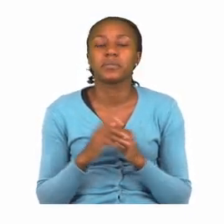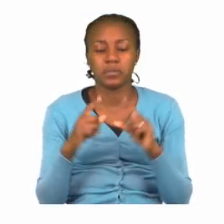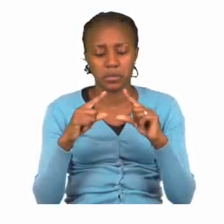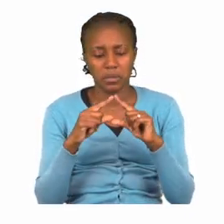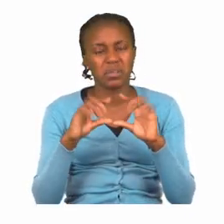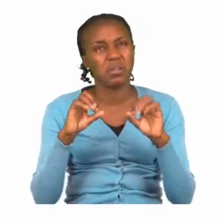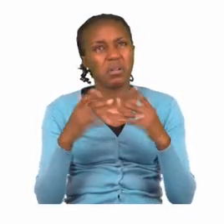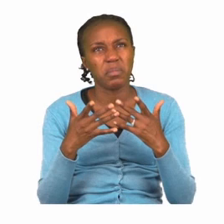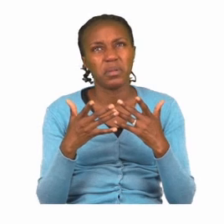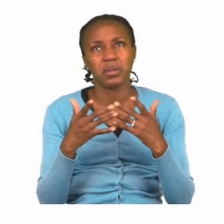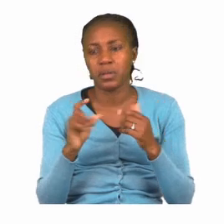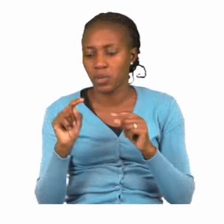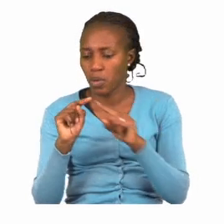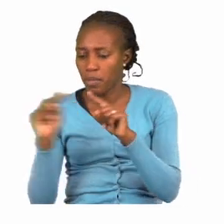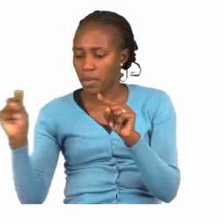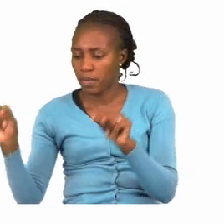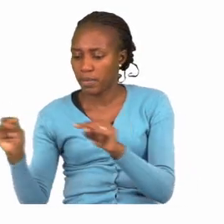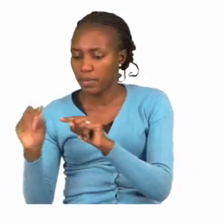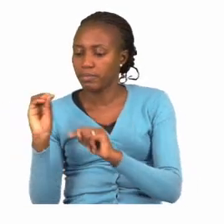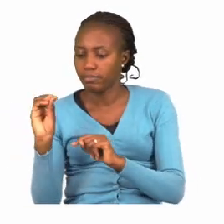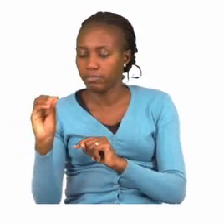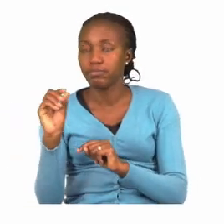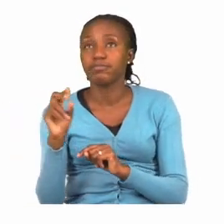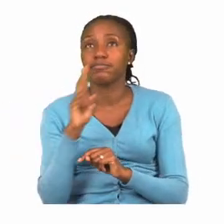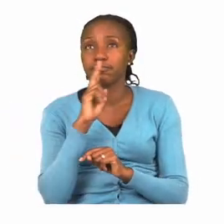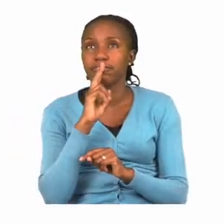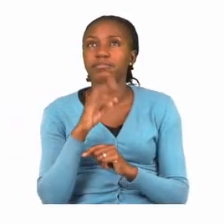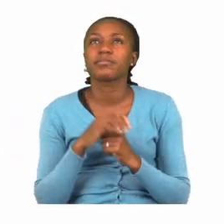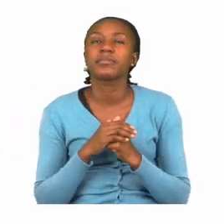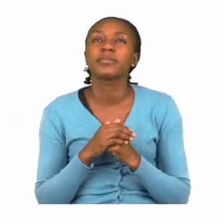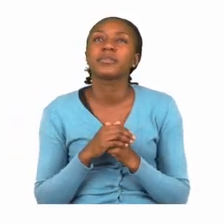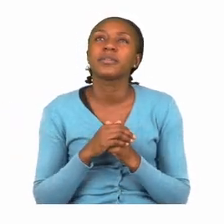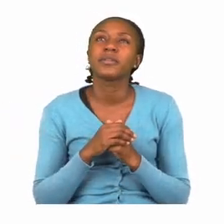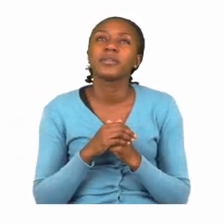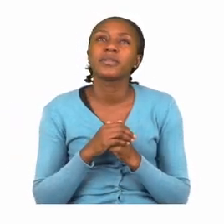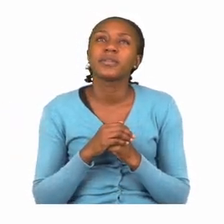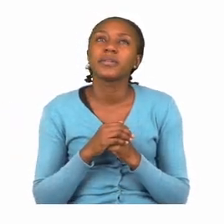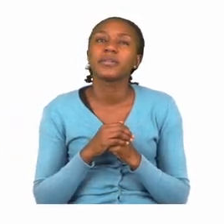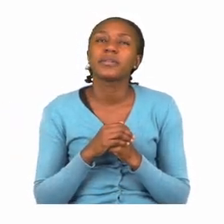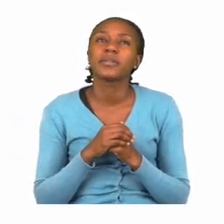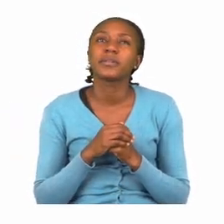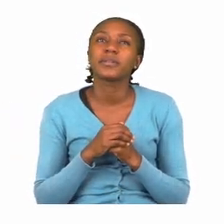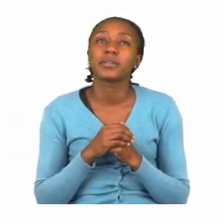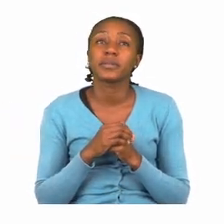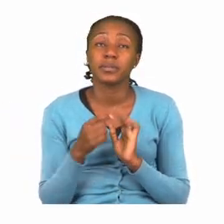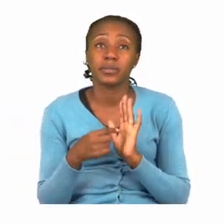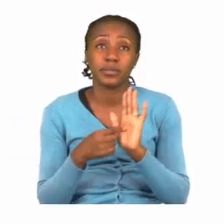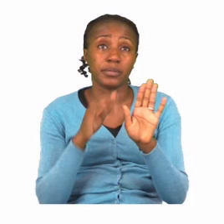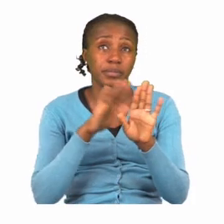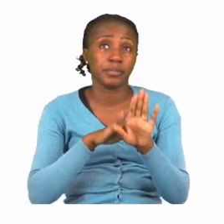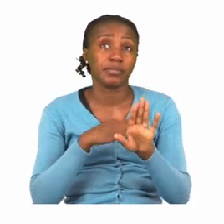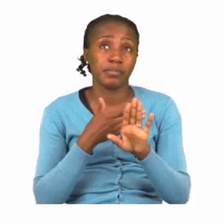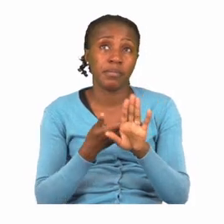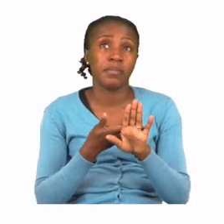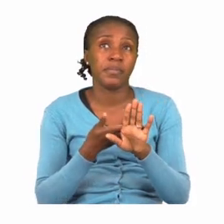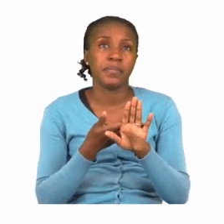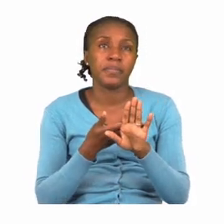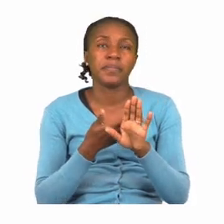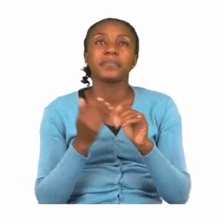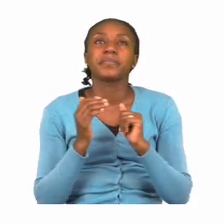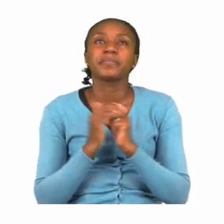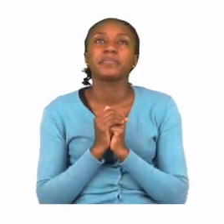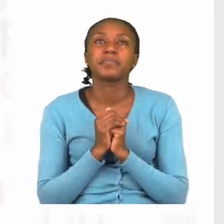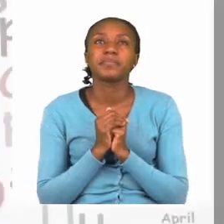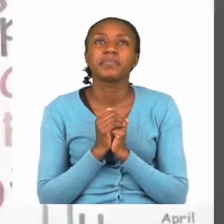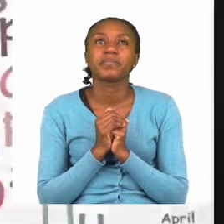triangles are there. Now on the board I put a picture of a triangle and a